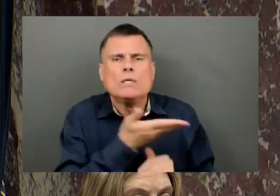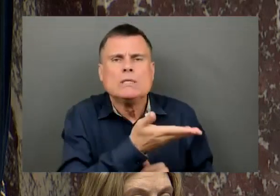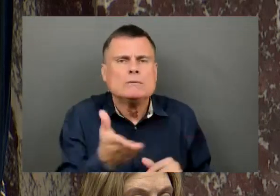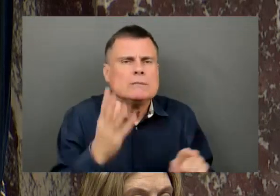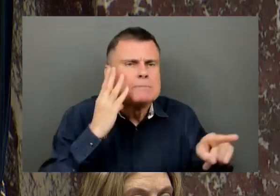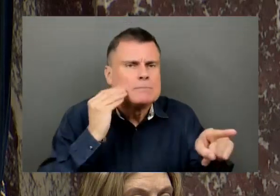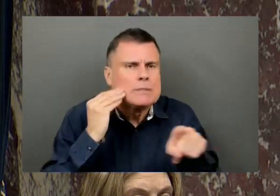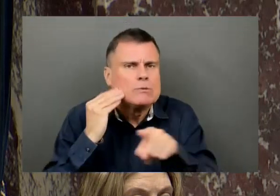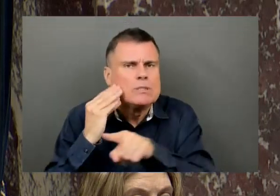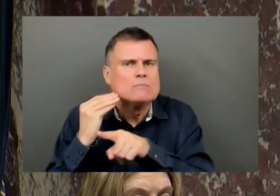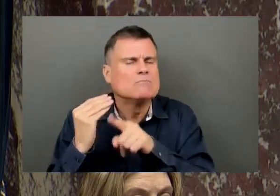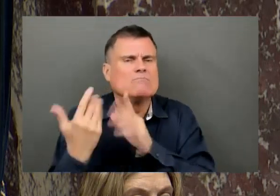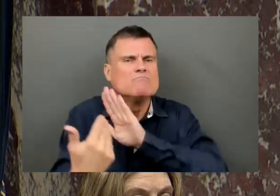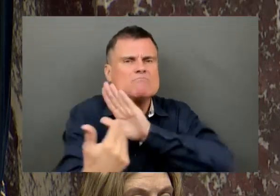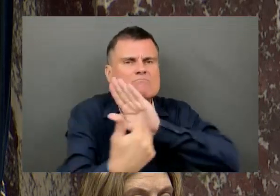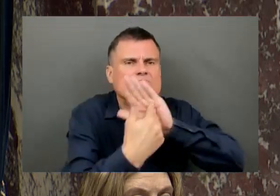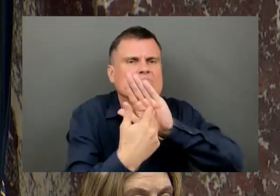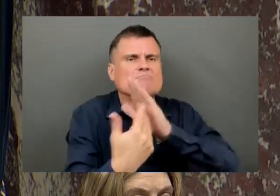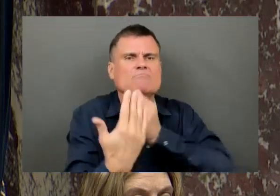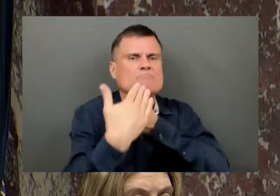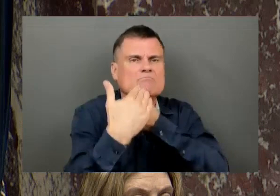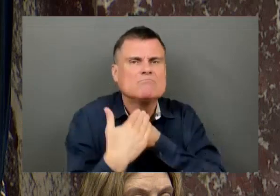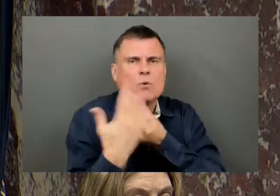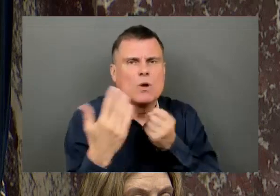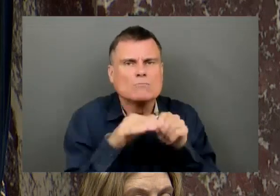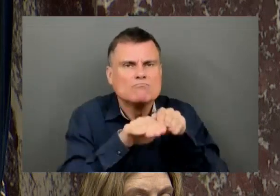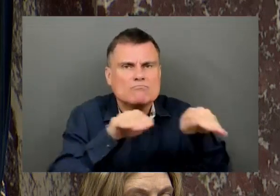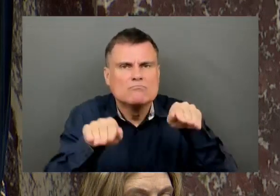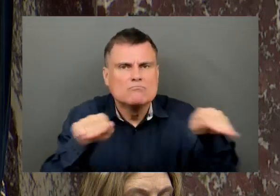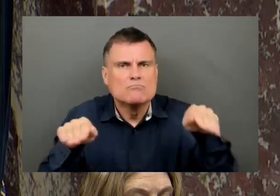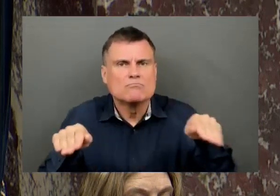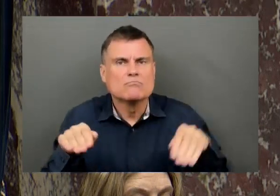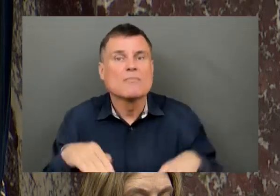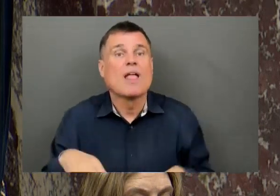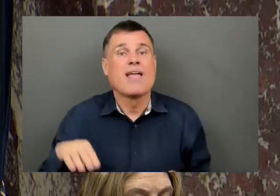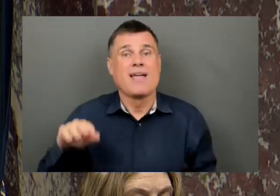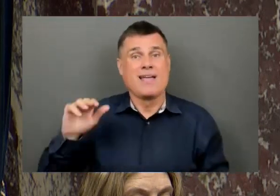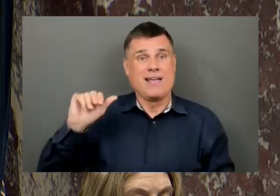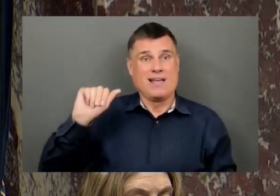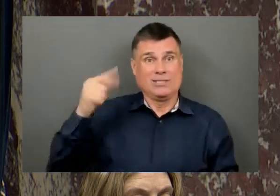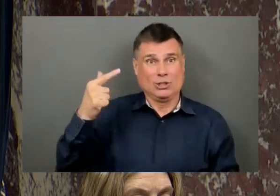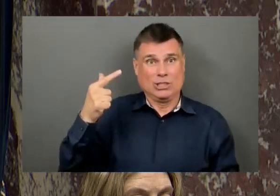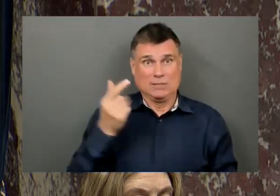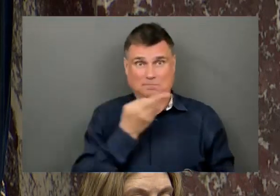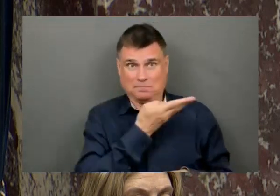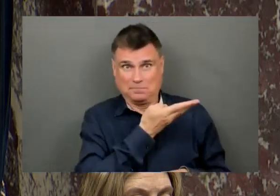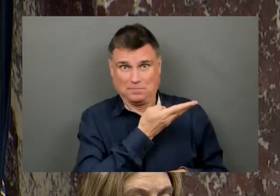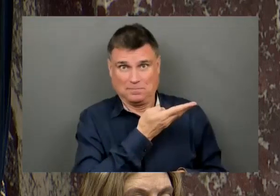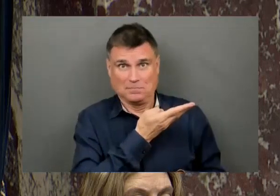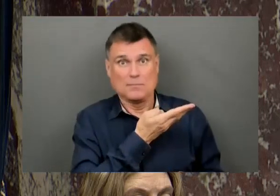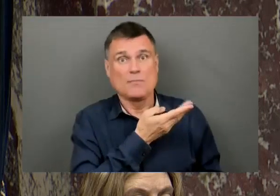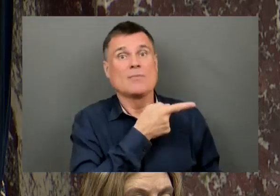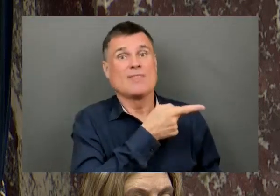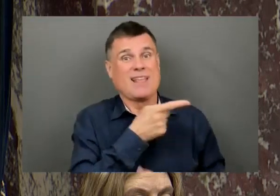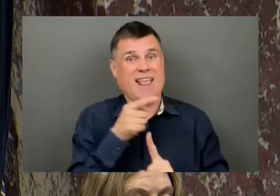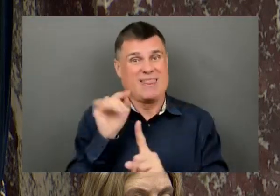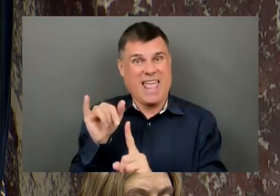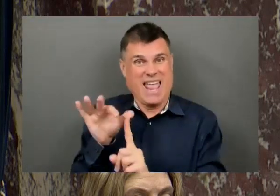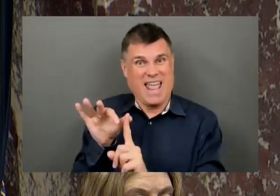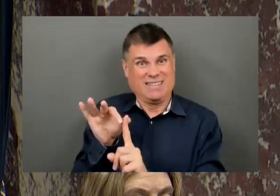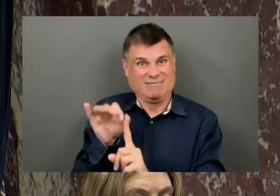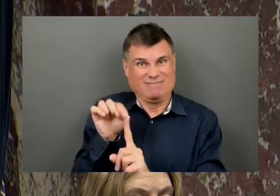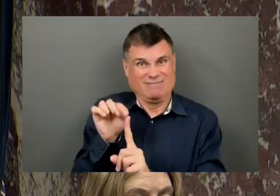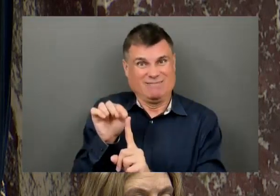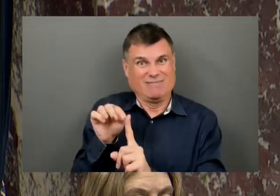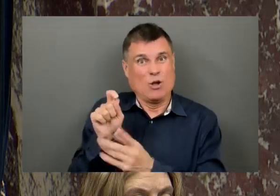question is to the Attorney General, will you commit to appointing a special prosecutor to prosecute the crimes of anti-Jewish hate speech